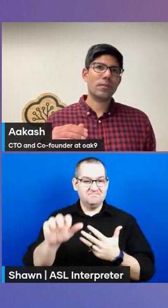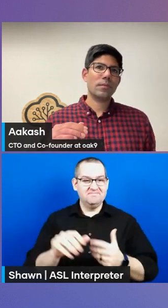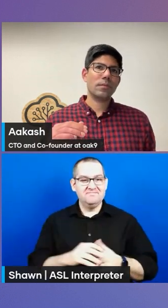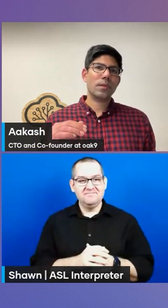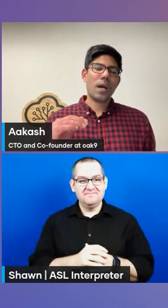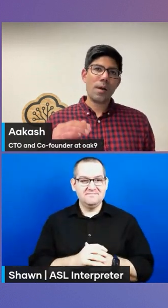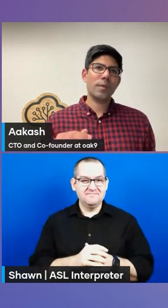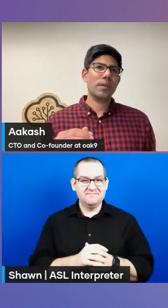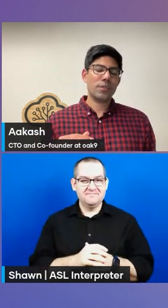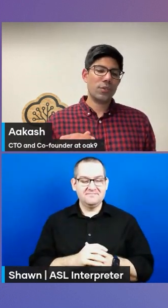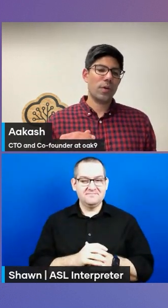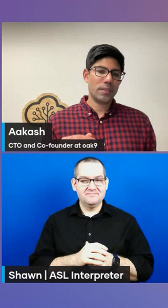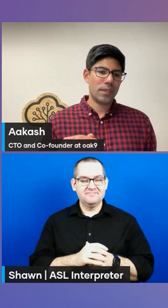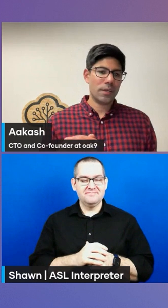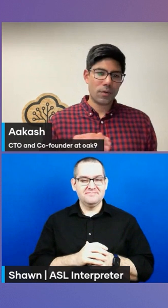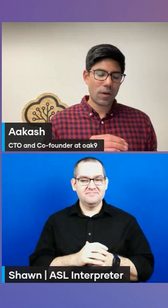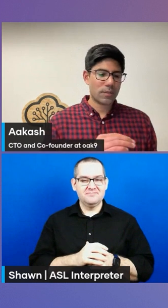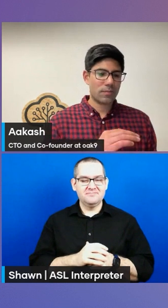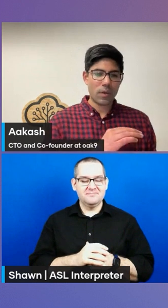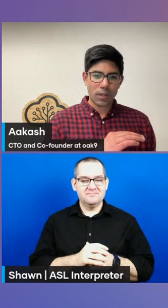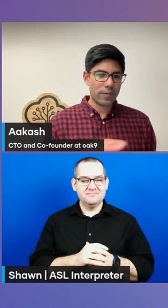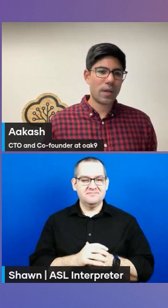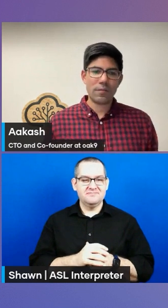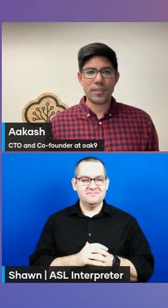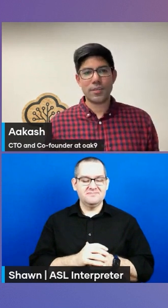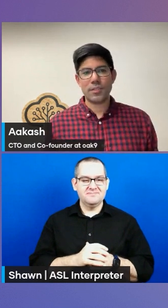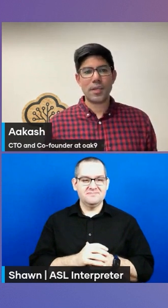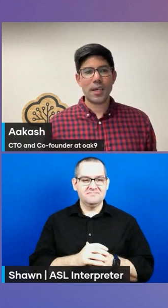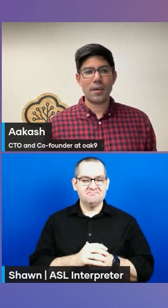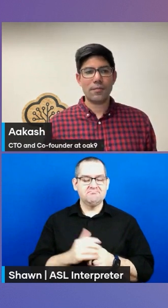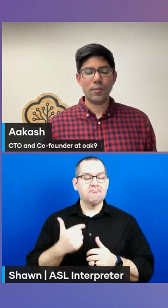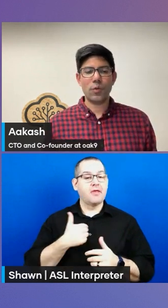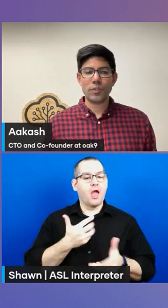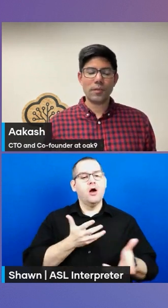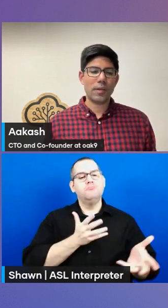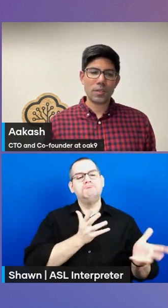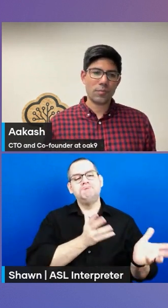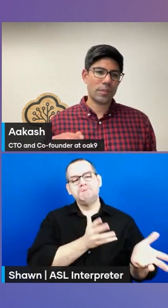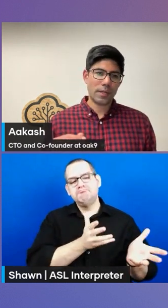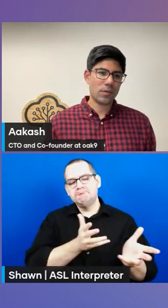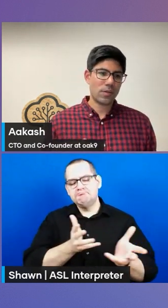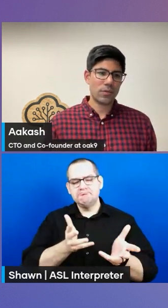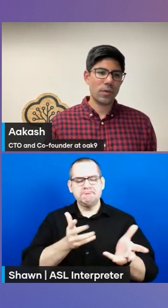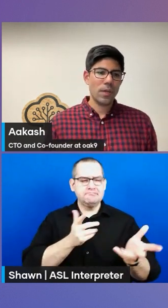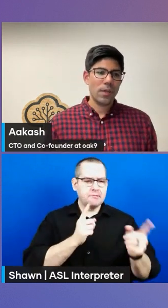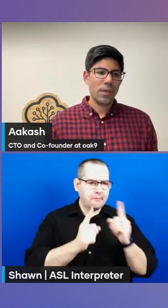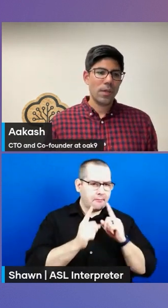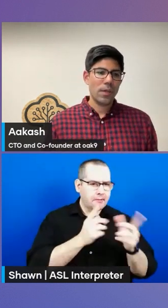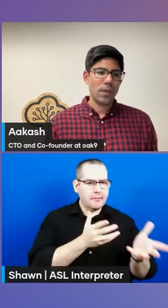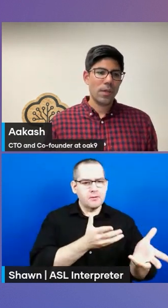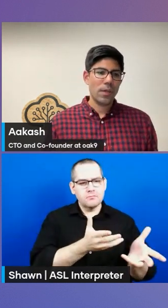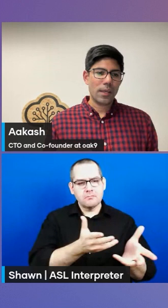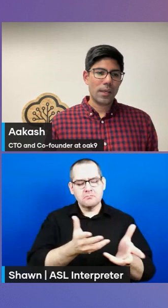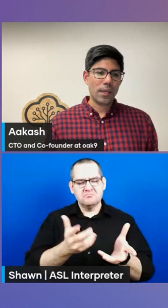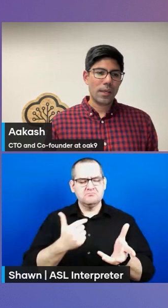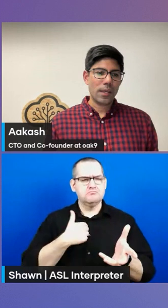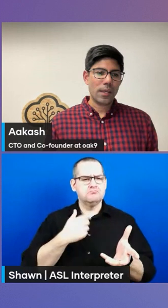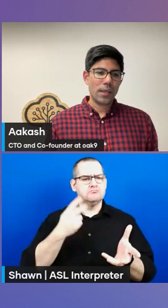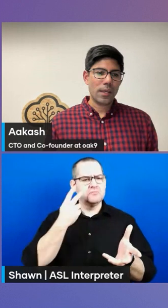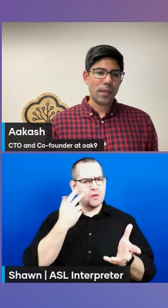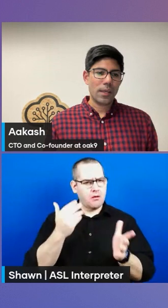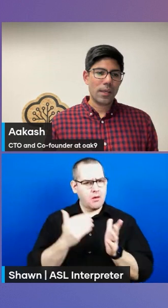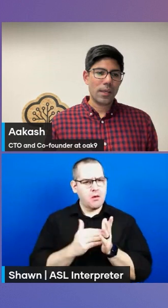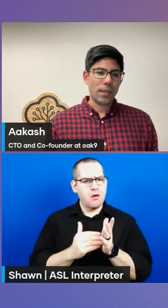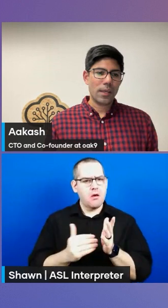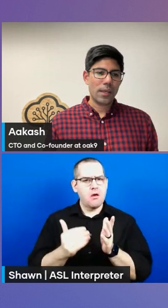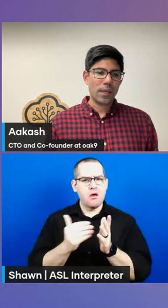most common issue I see across all of the conversations I have and most of the customers that I talk to is one of